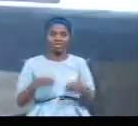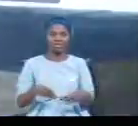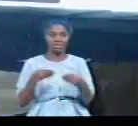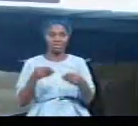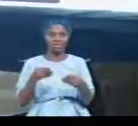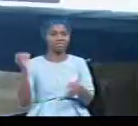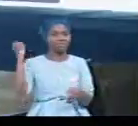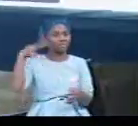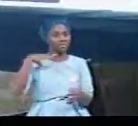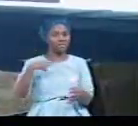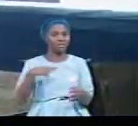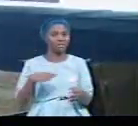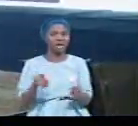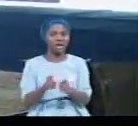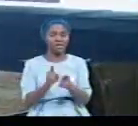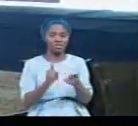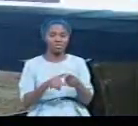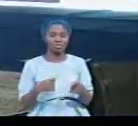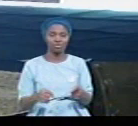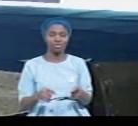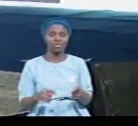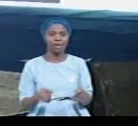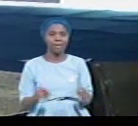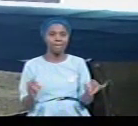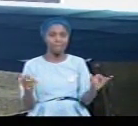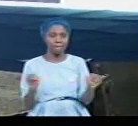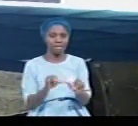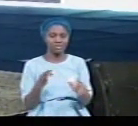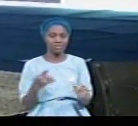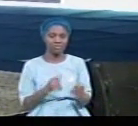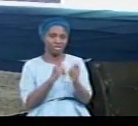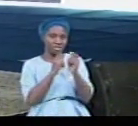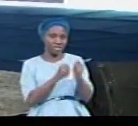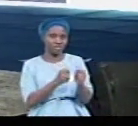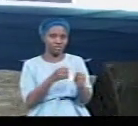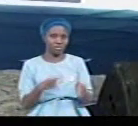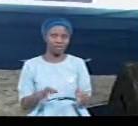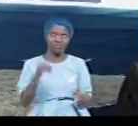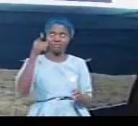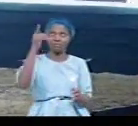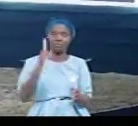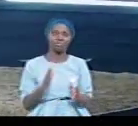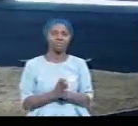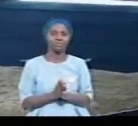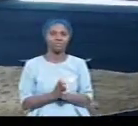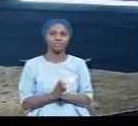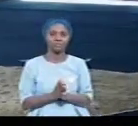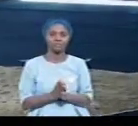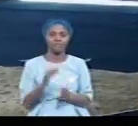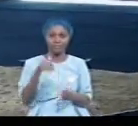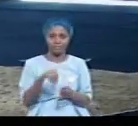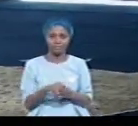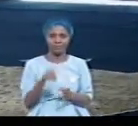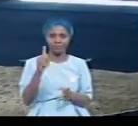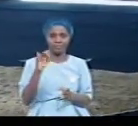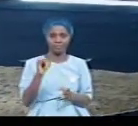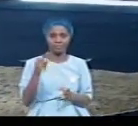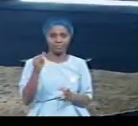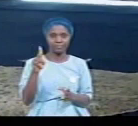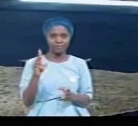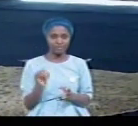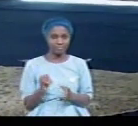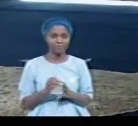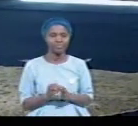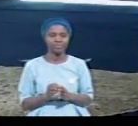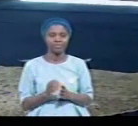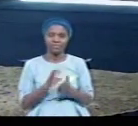the measure of the gift of God. And let's look at Titus chapter 2. And I'm reading